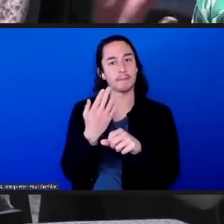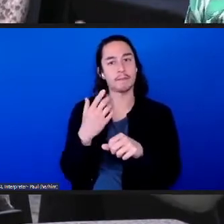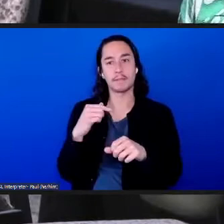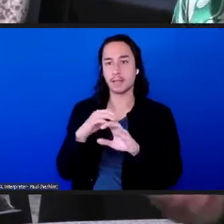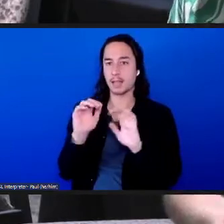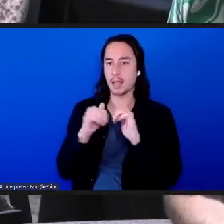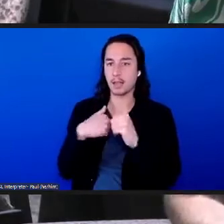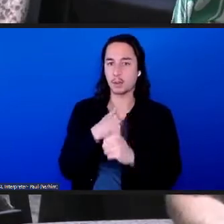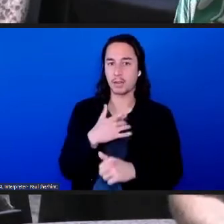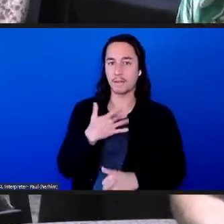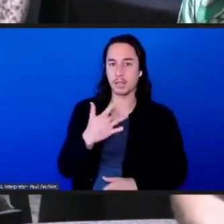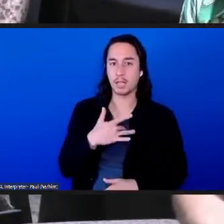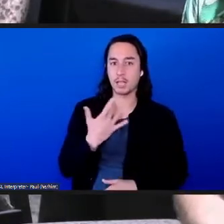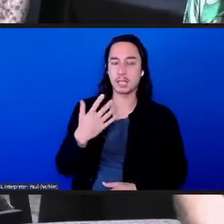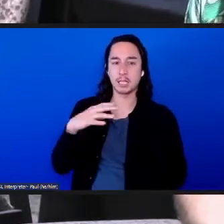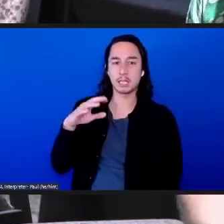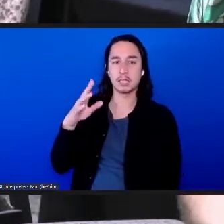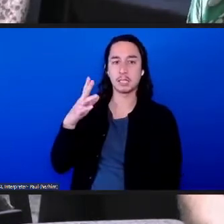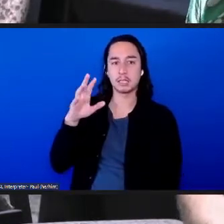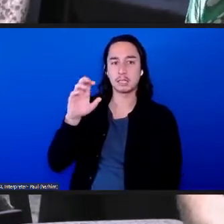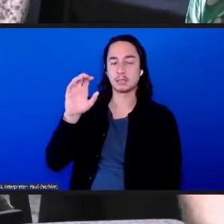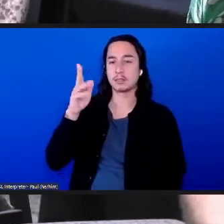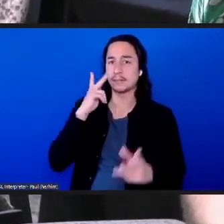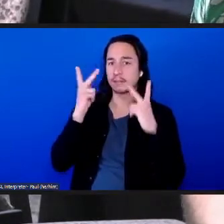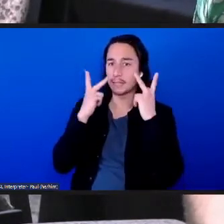what stymies its visibility?